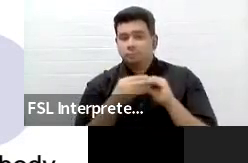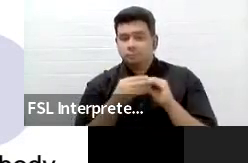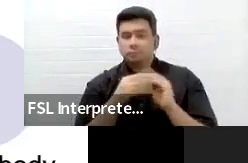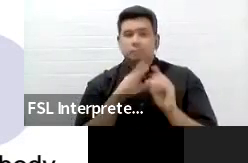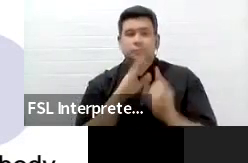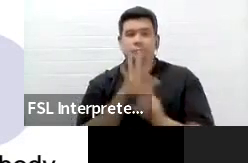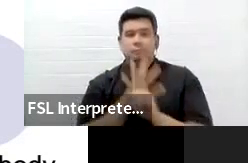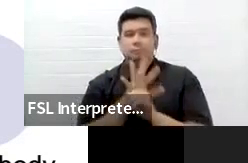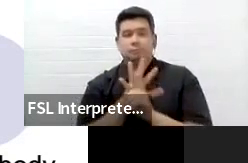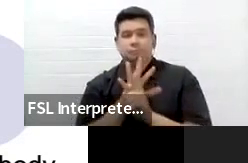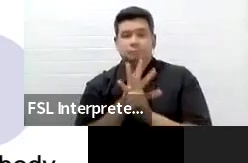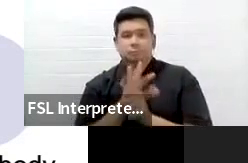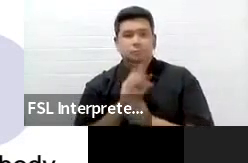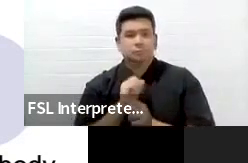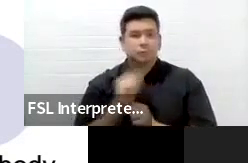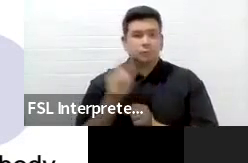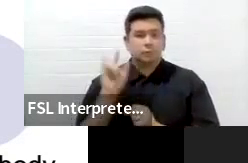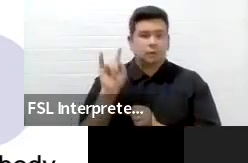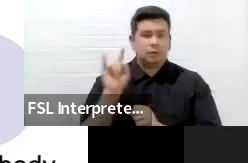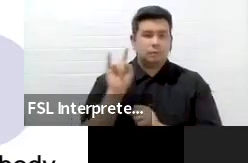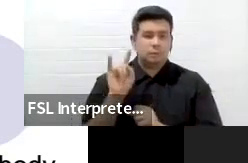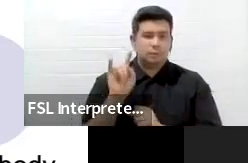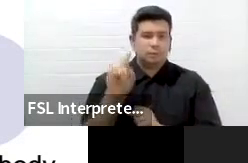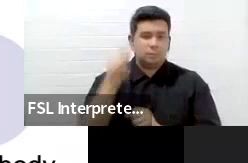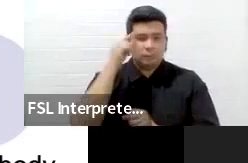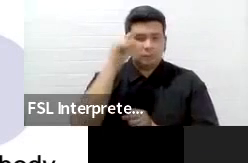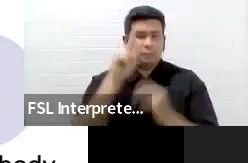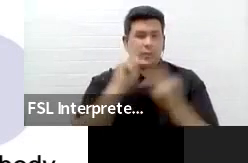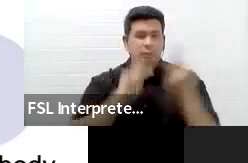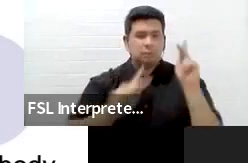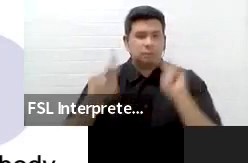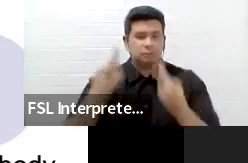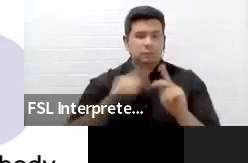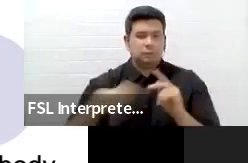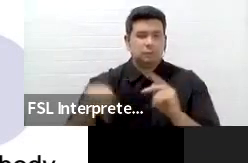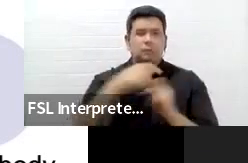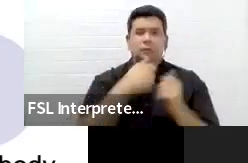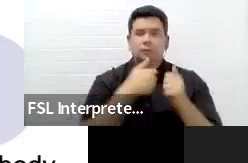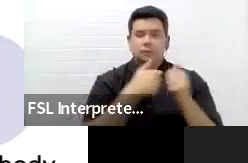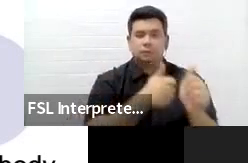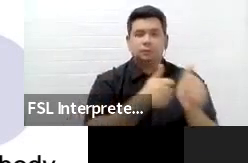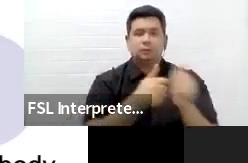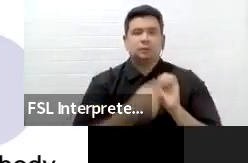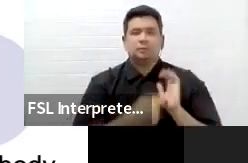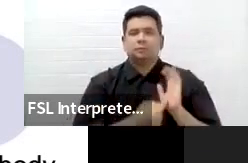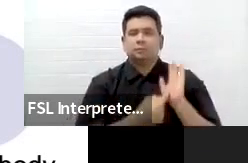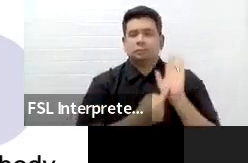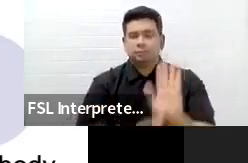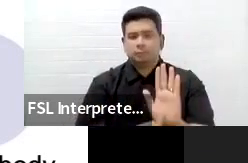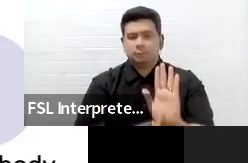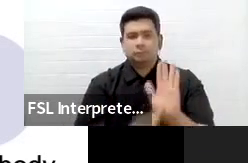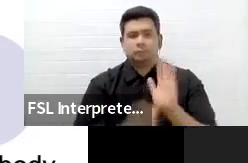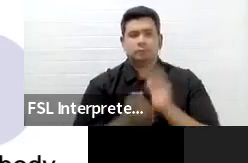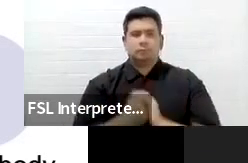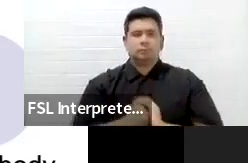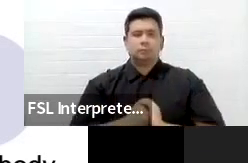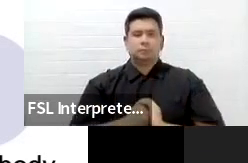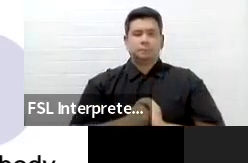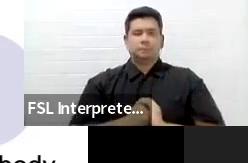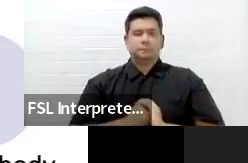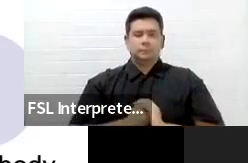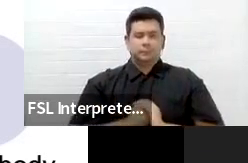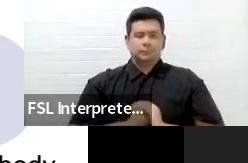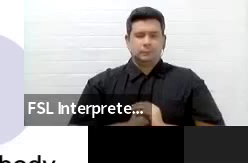the campaigns, no, for the people to follow. They presented their